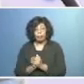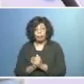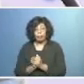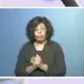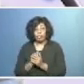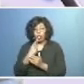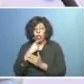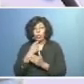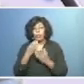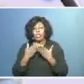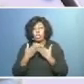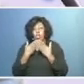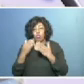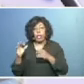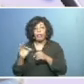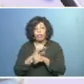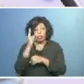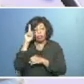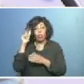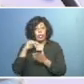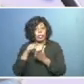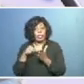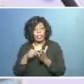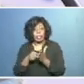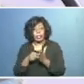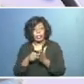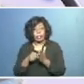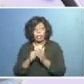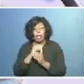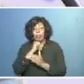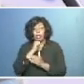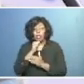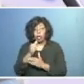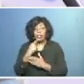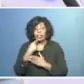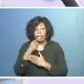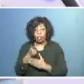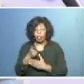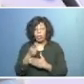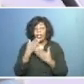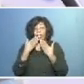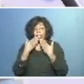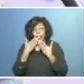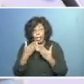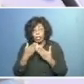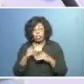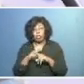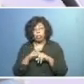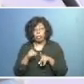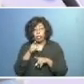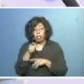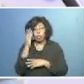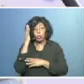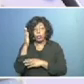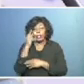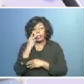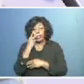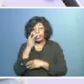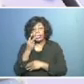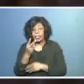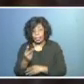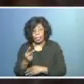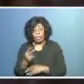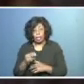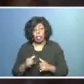be grateful for this. They may not be able to tell you thank you, but you will see the